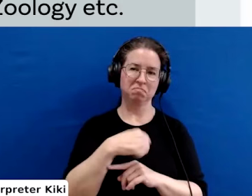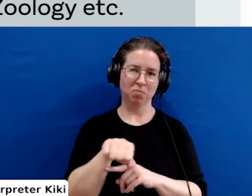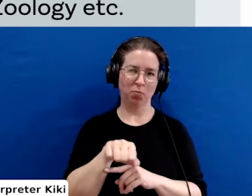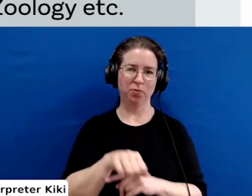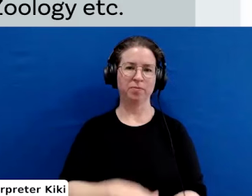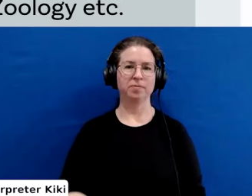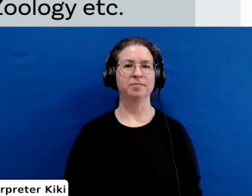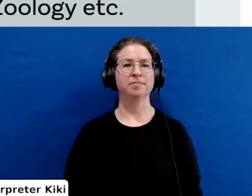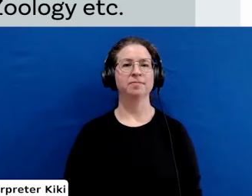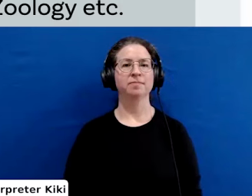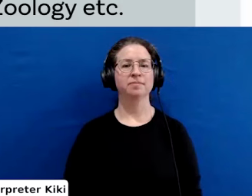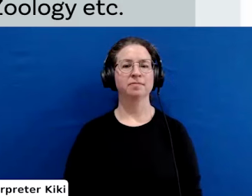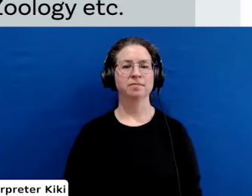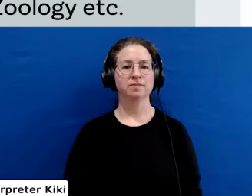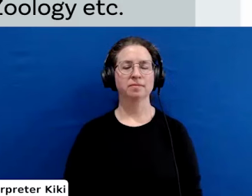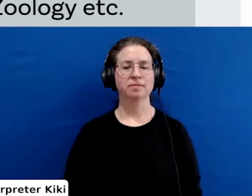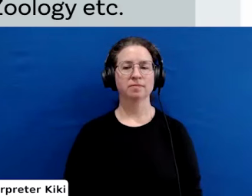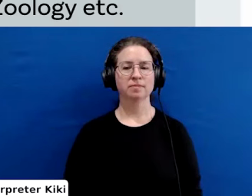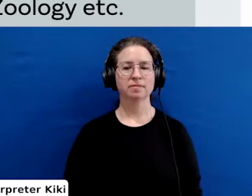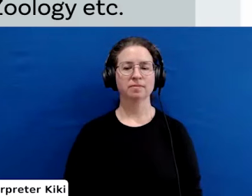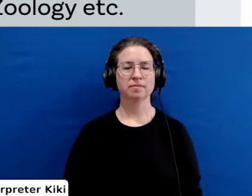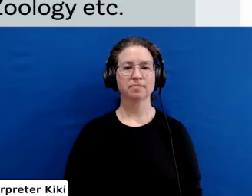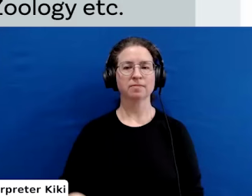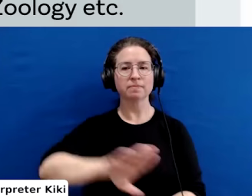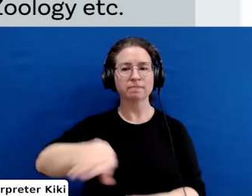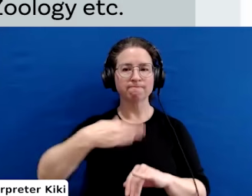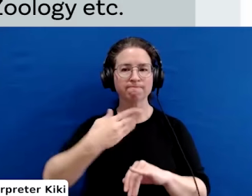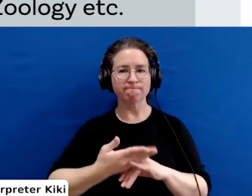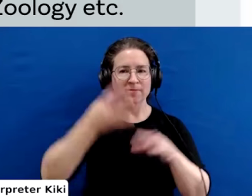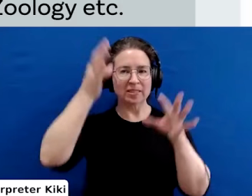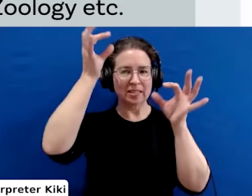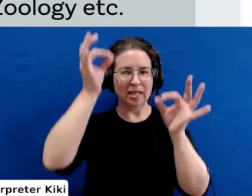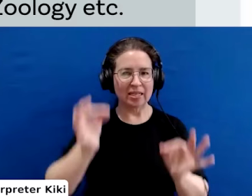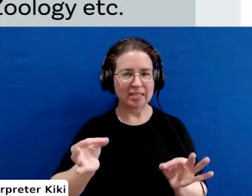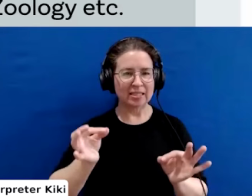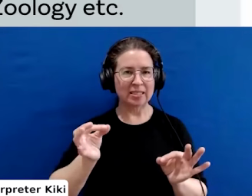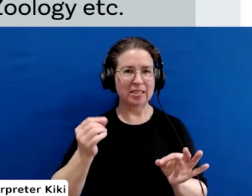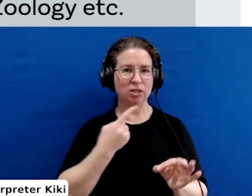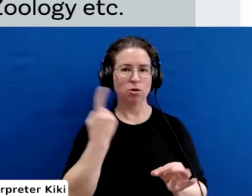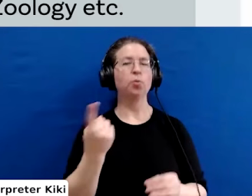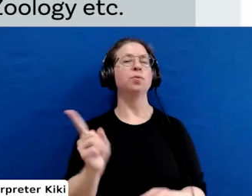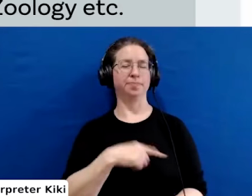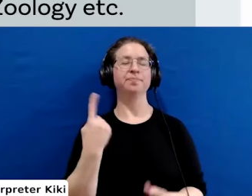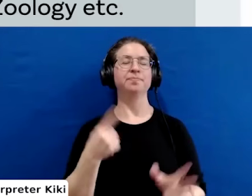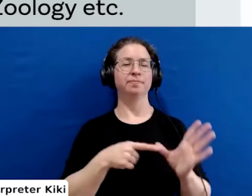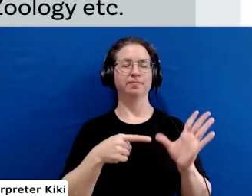final determination of whether a degree is eligible or not is at ATSE's discretion.